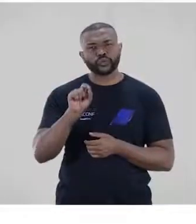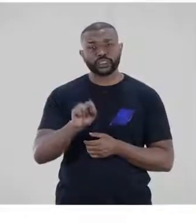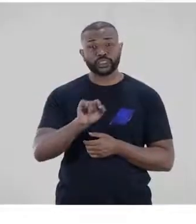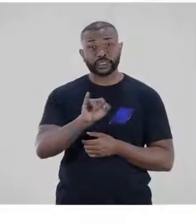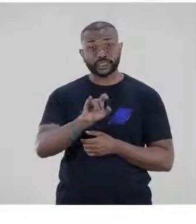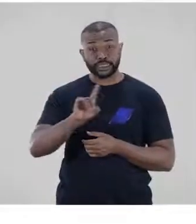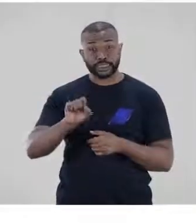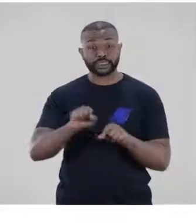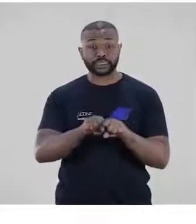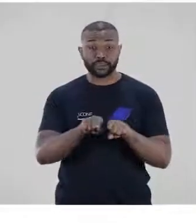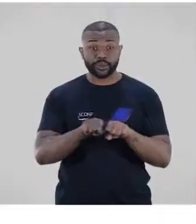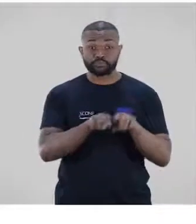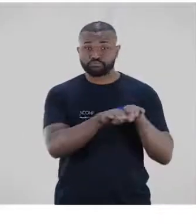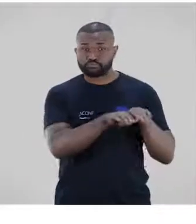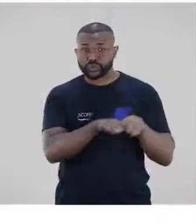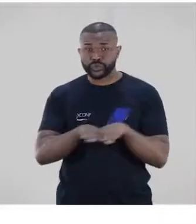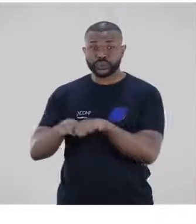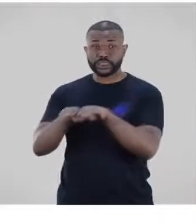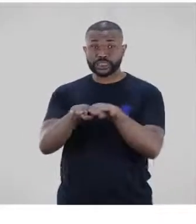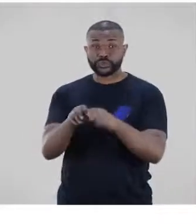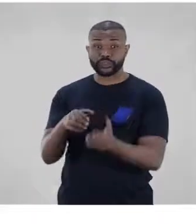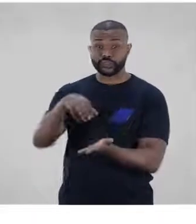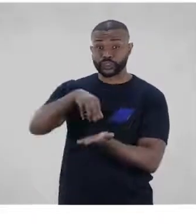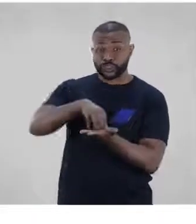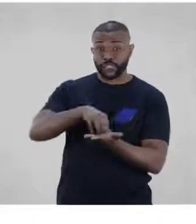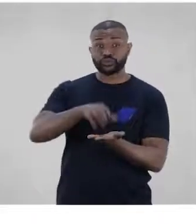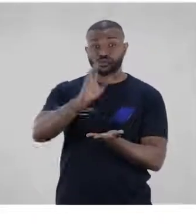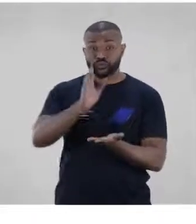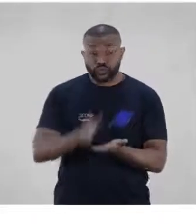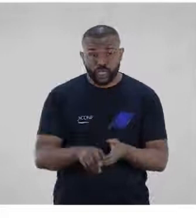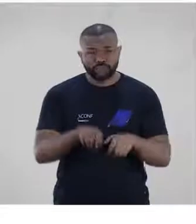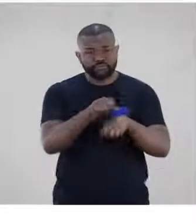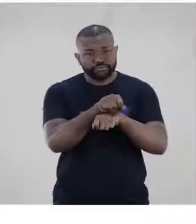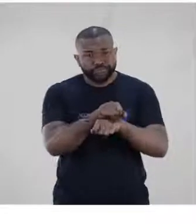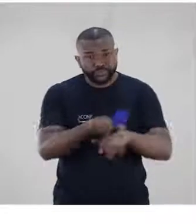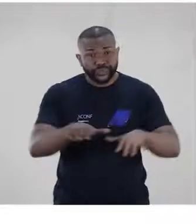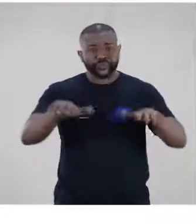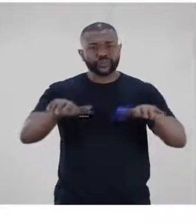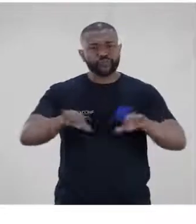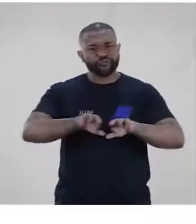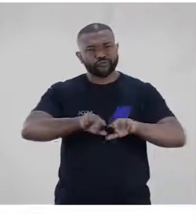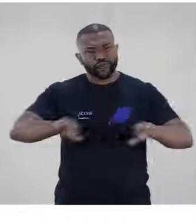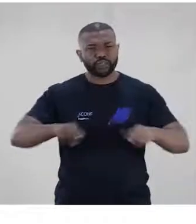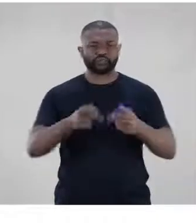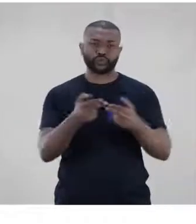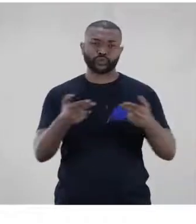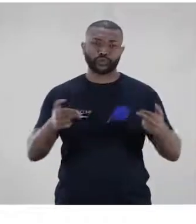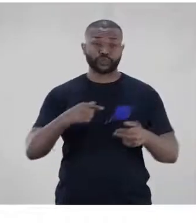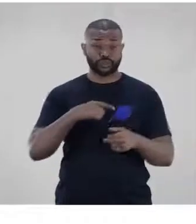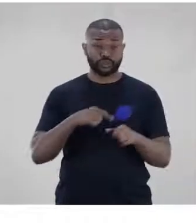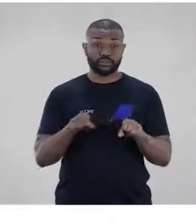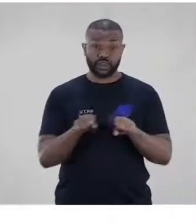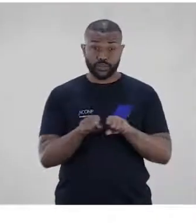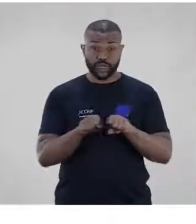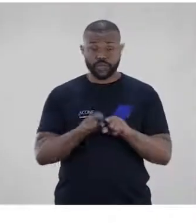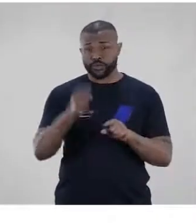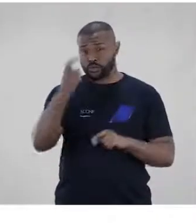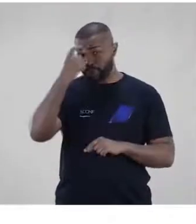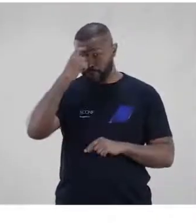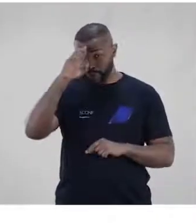end up replicating in multiple data products. You can think about decisions around what constitutes the boundary of the data